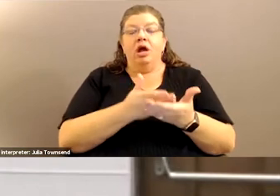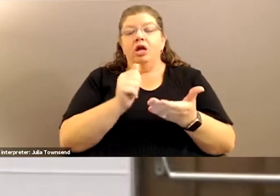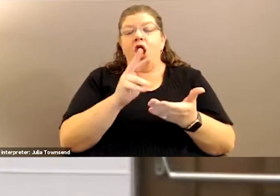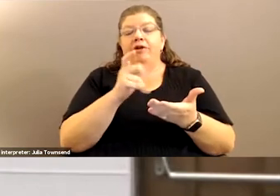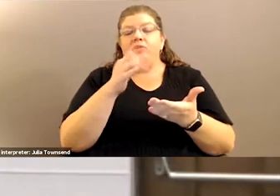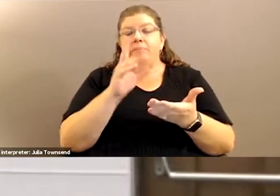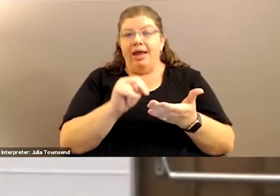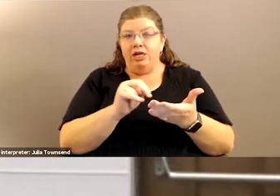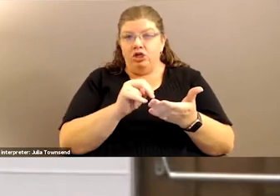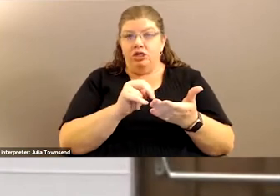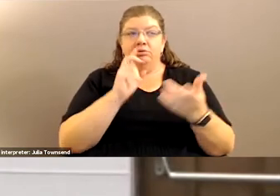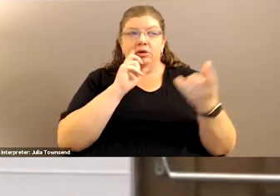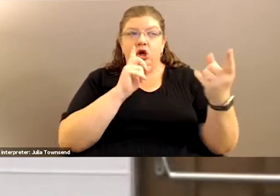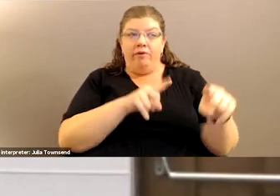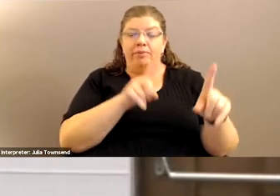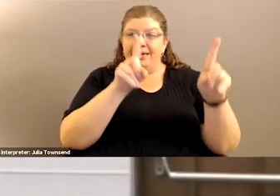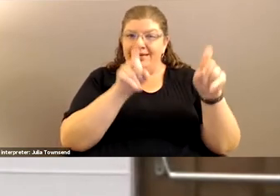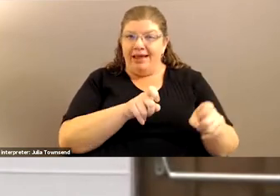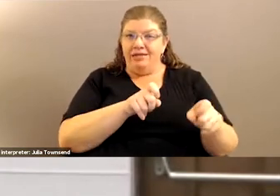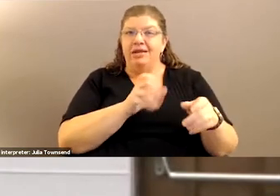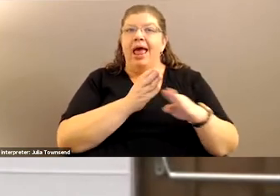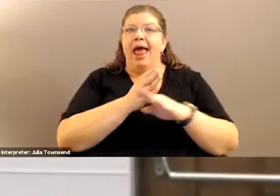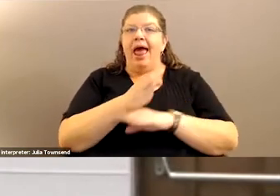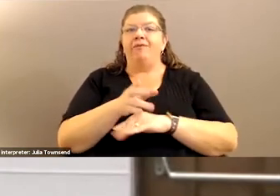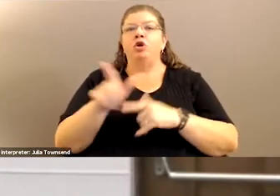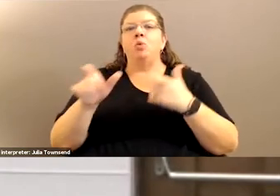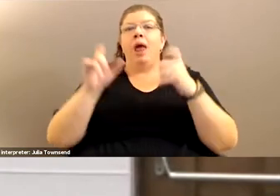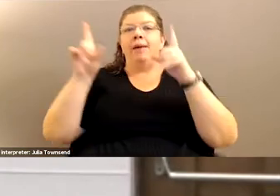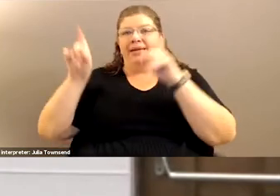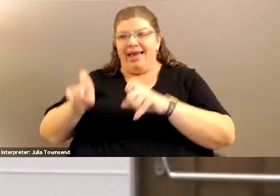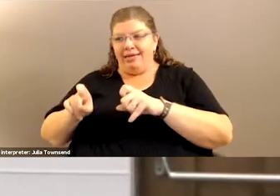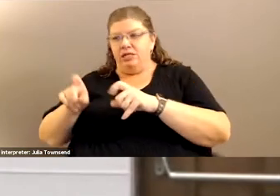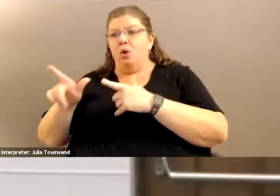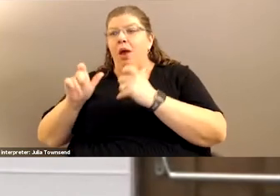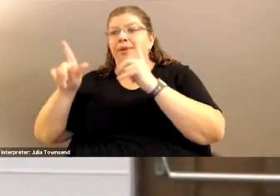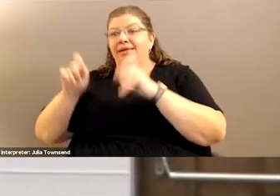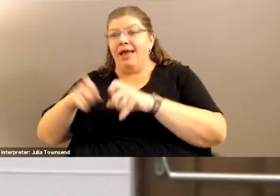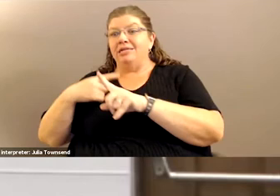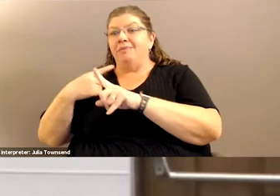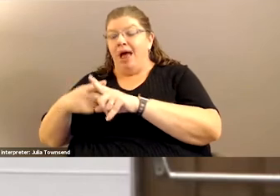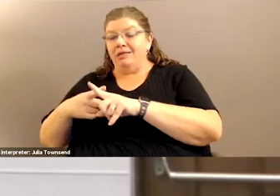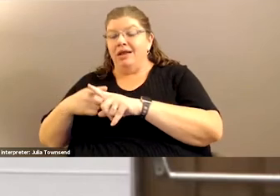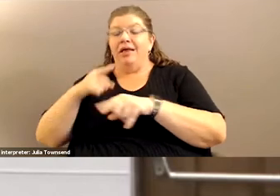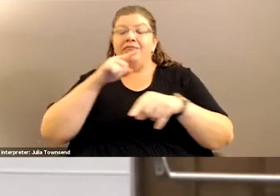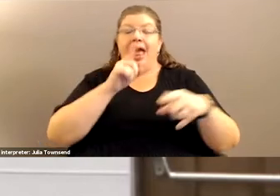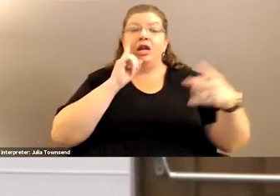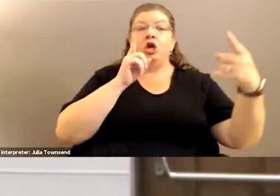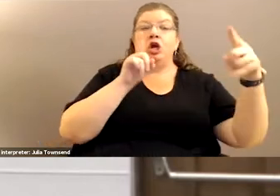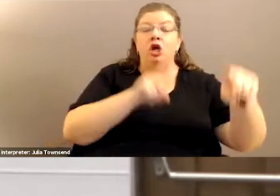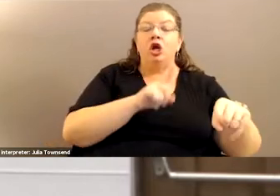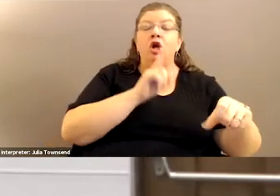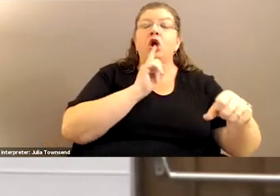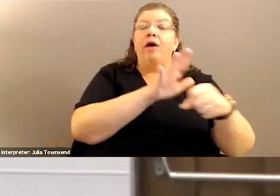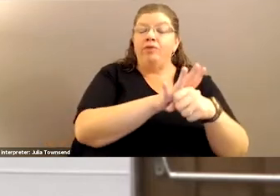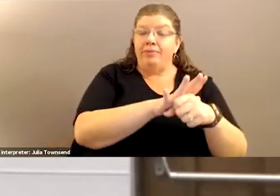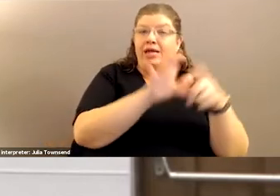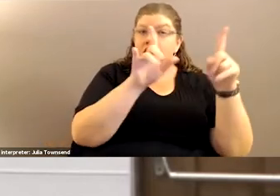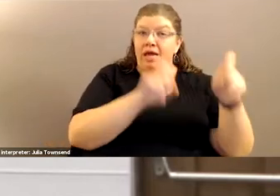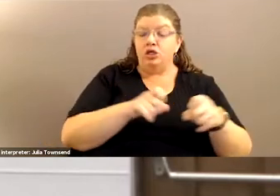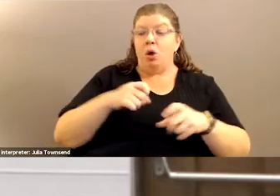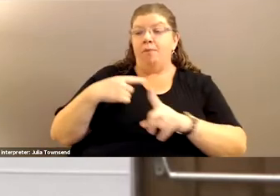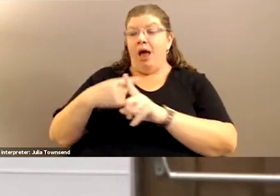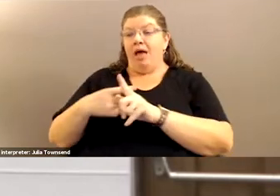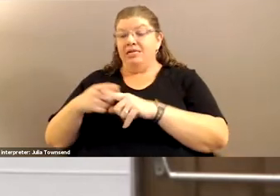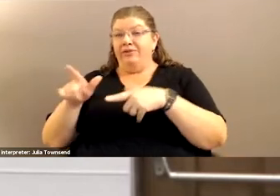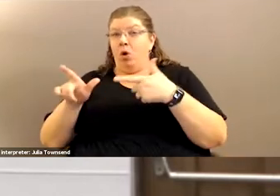confirmation tests after a rapid test has been done so if we have a positive rapid test which is what